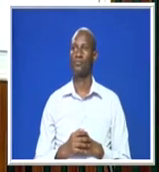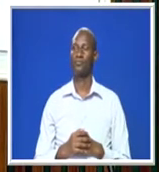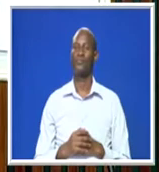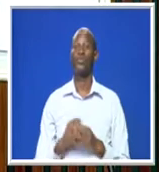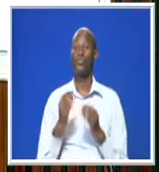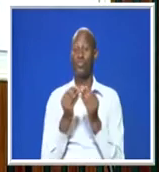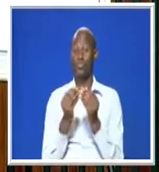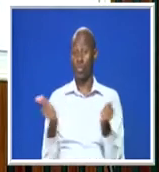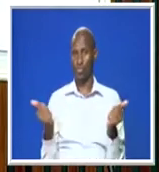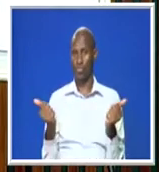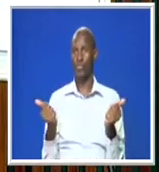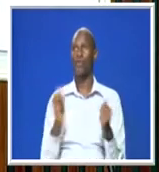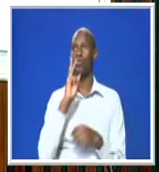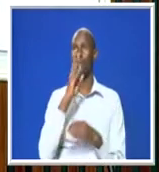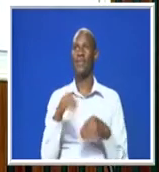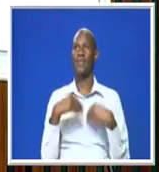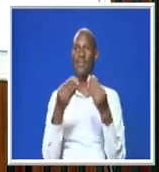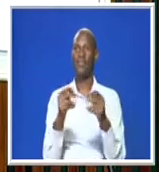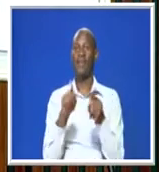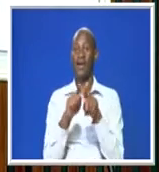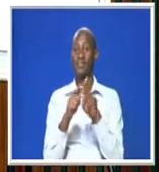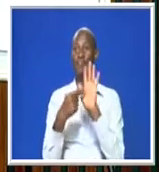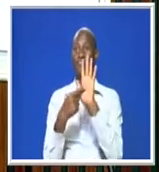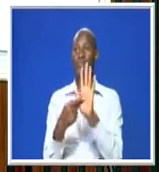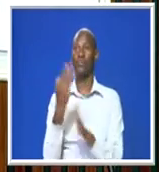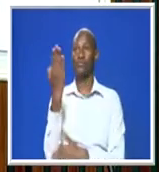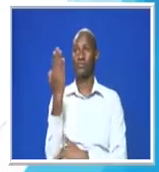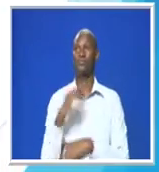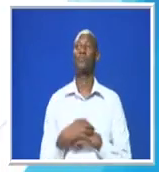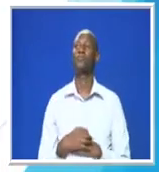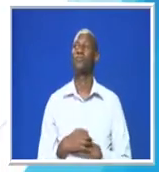the solution will be given as follows.